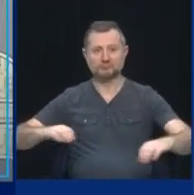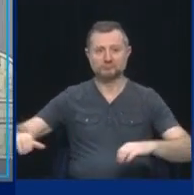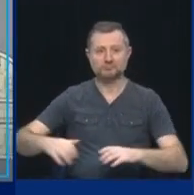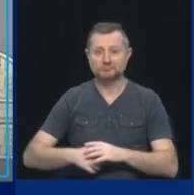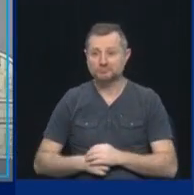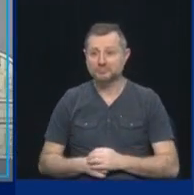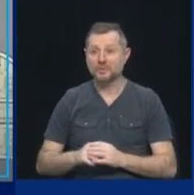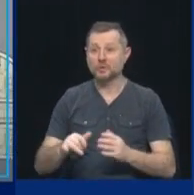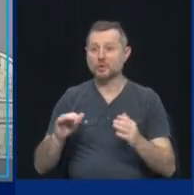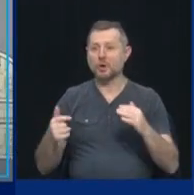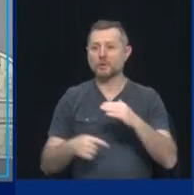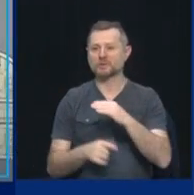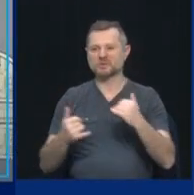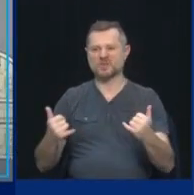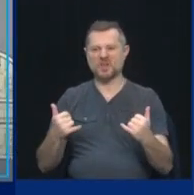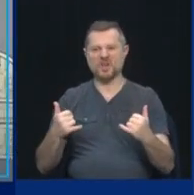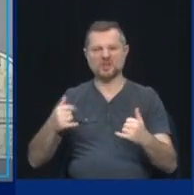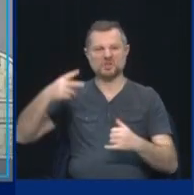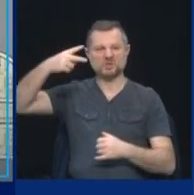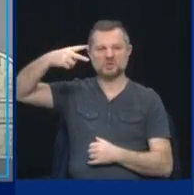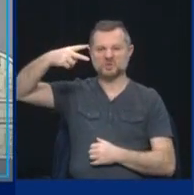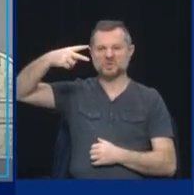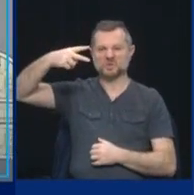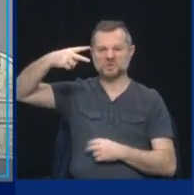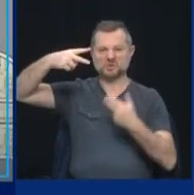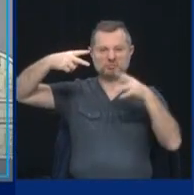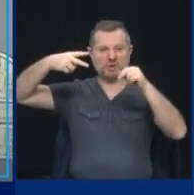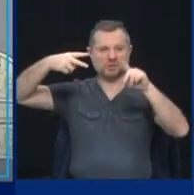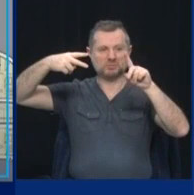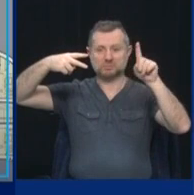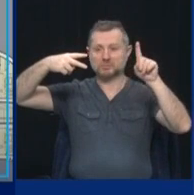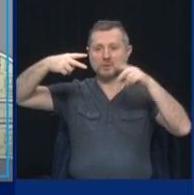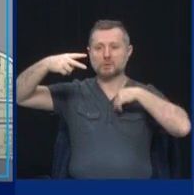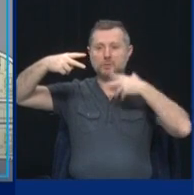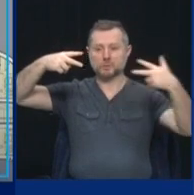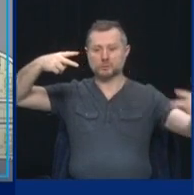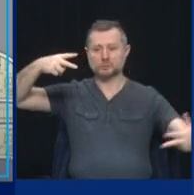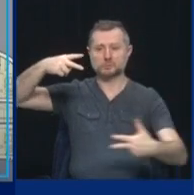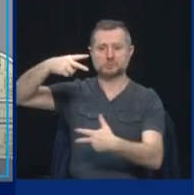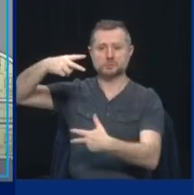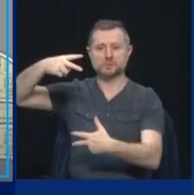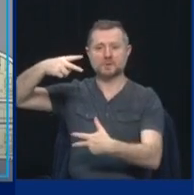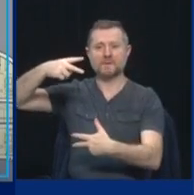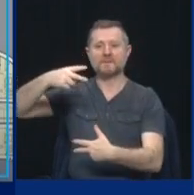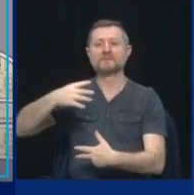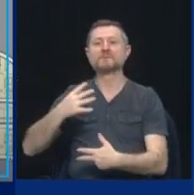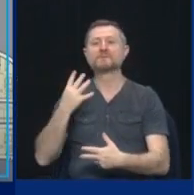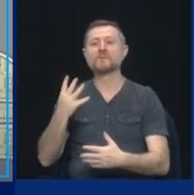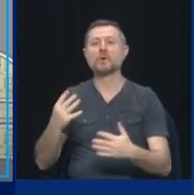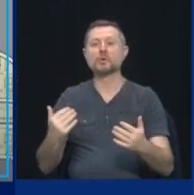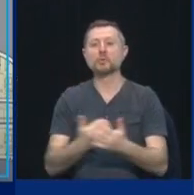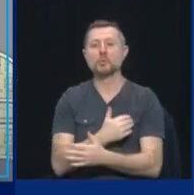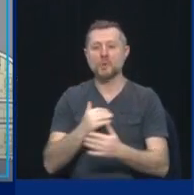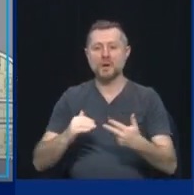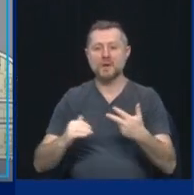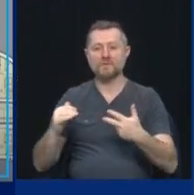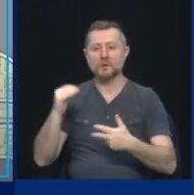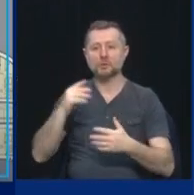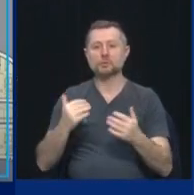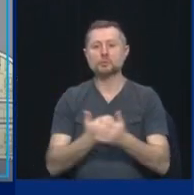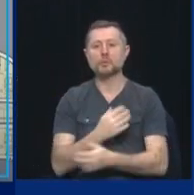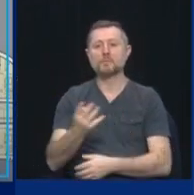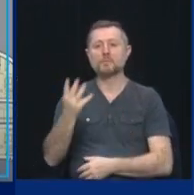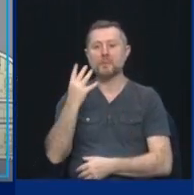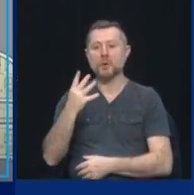Central concourses. Four new levels, four passenger platforms, capacity for